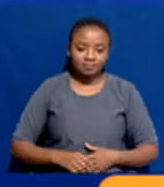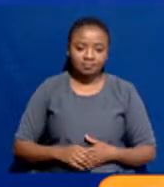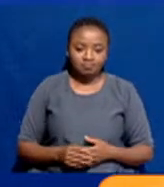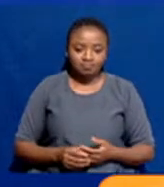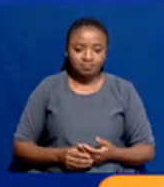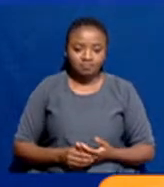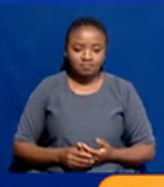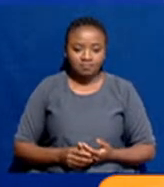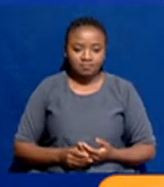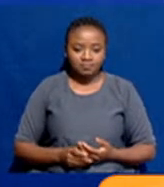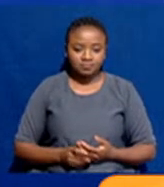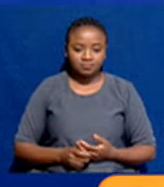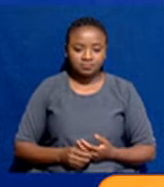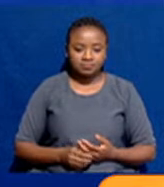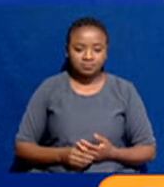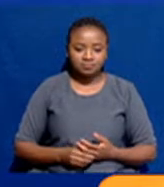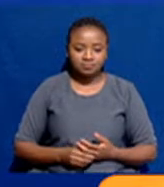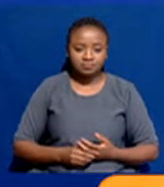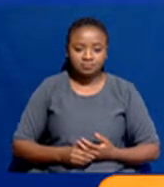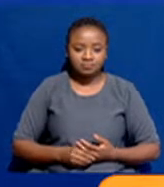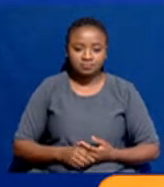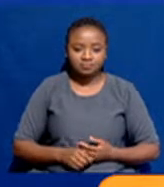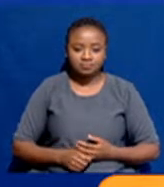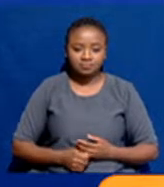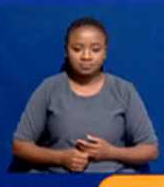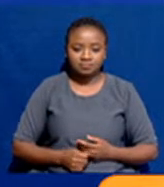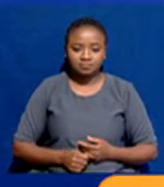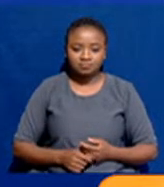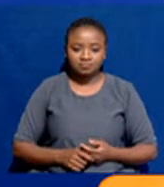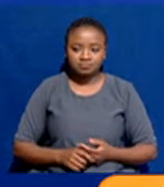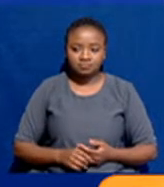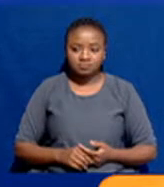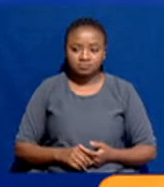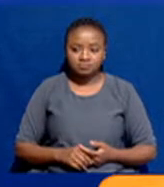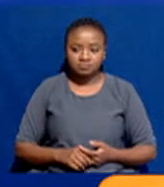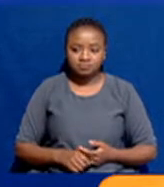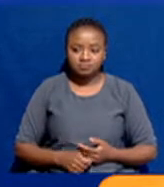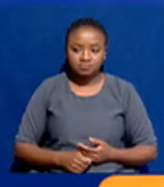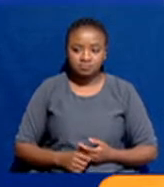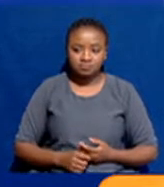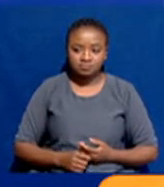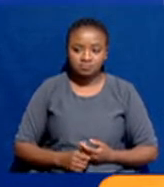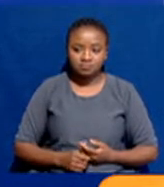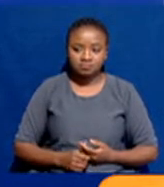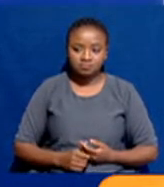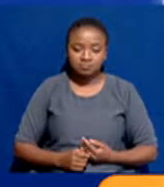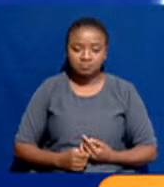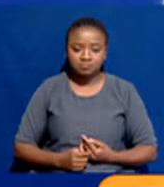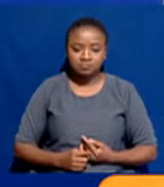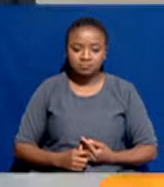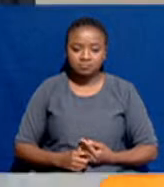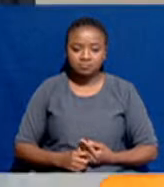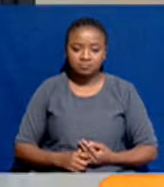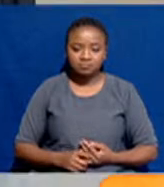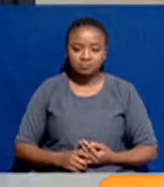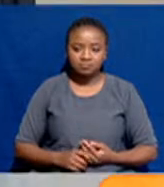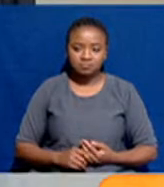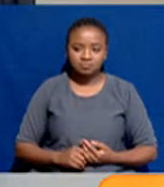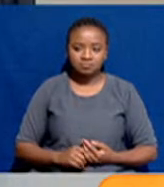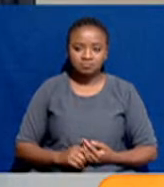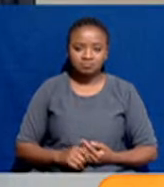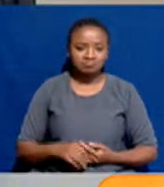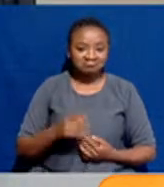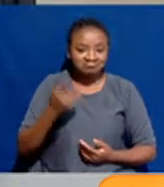2013 betrayed the cause you've championed. What's your comment? Why is he